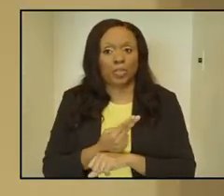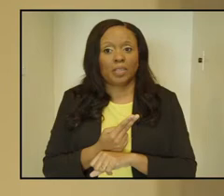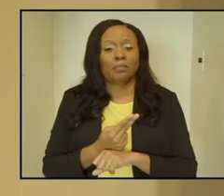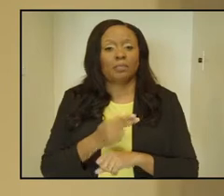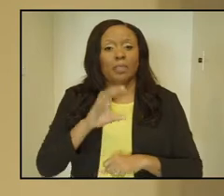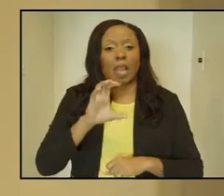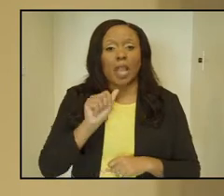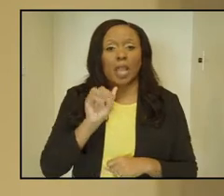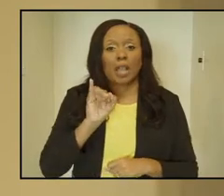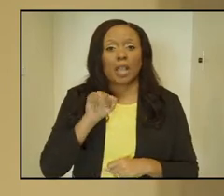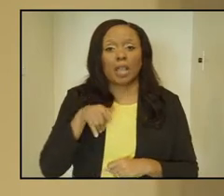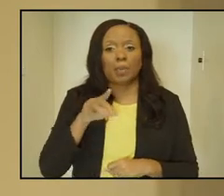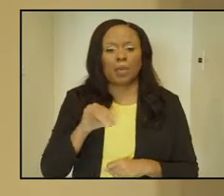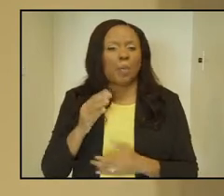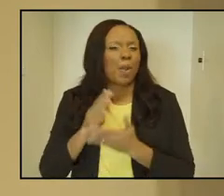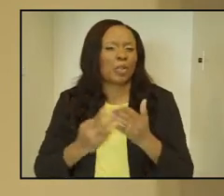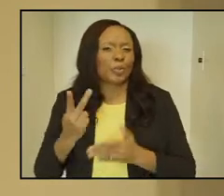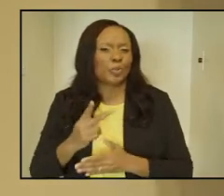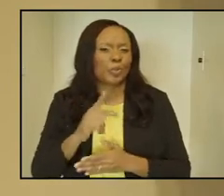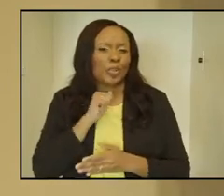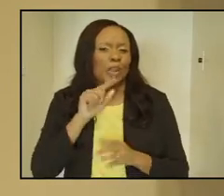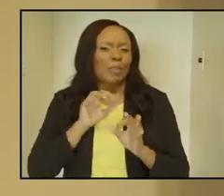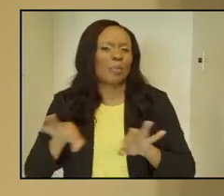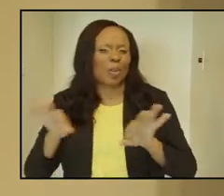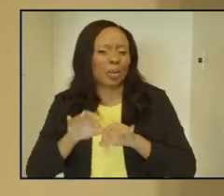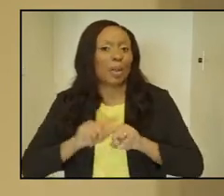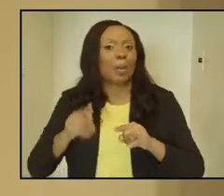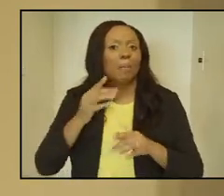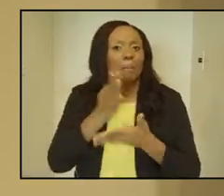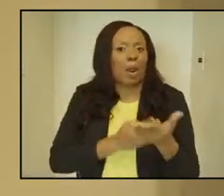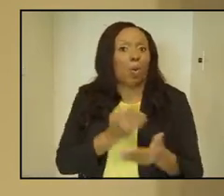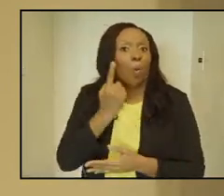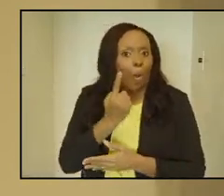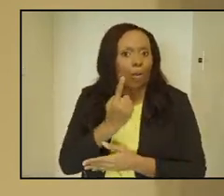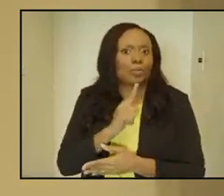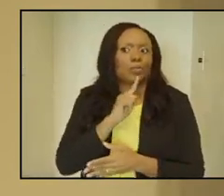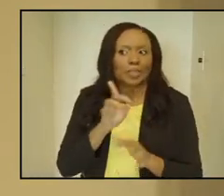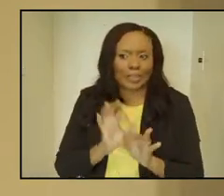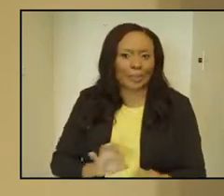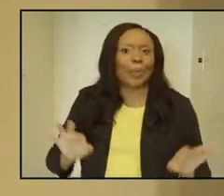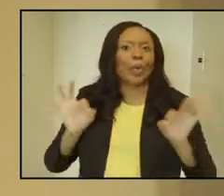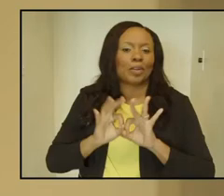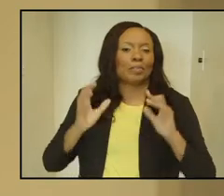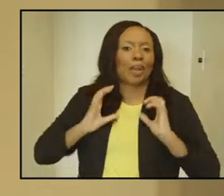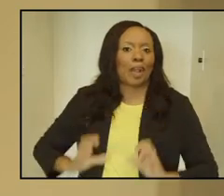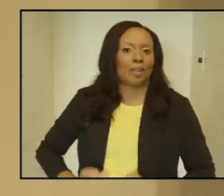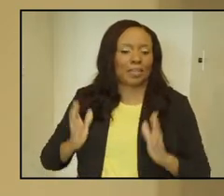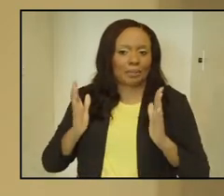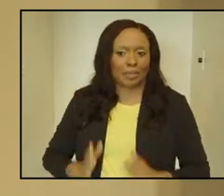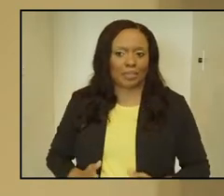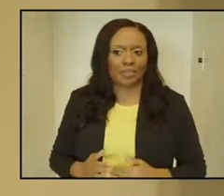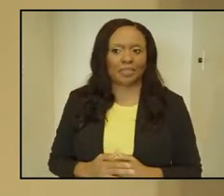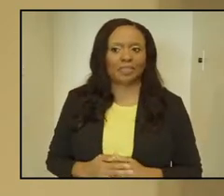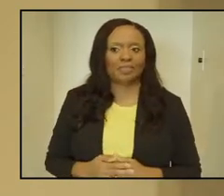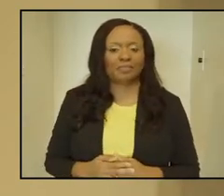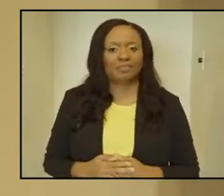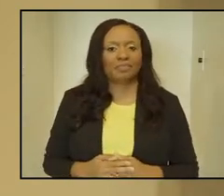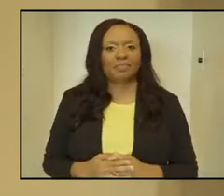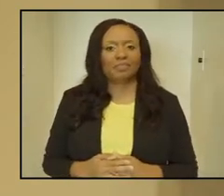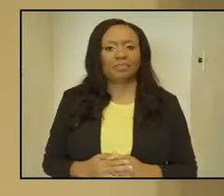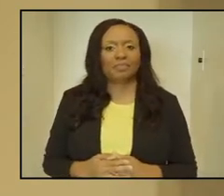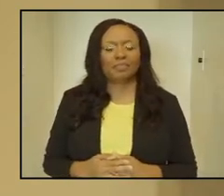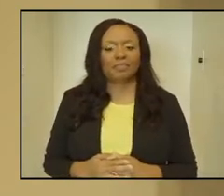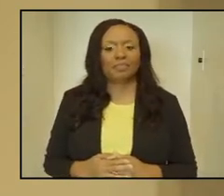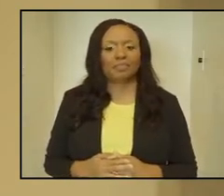doing this morning is for the majority of people who use the corporate registry. What most Barbadians don't know is that